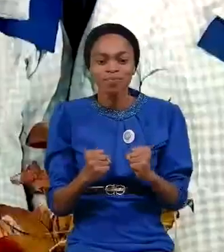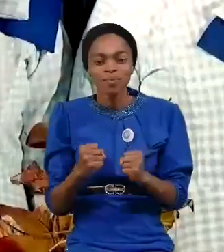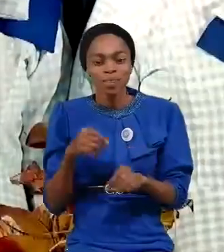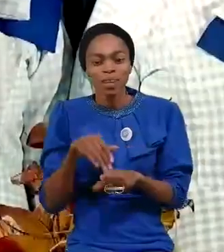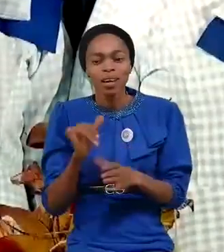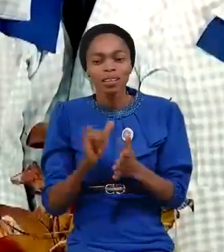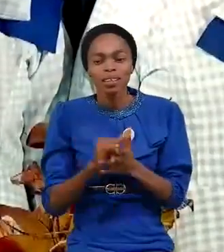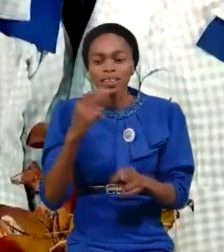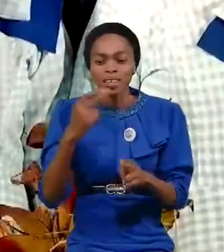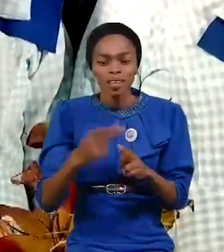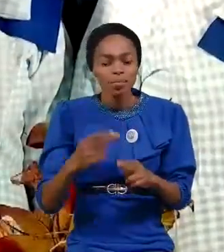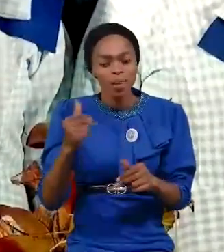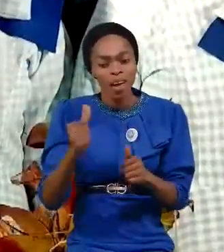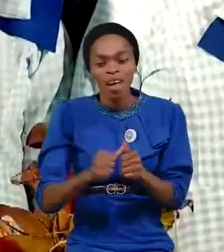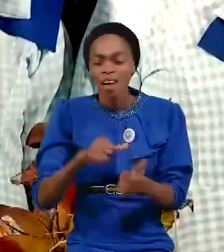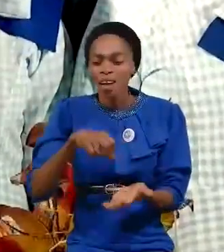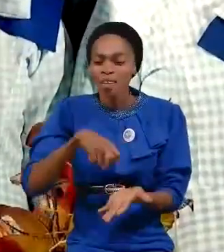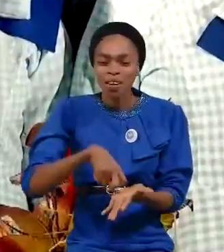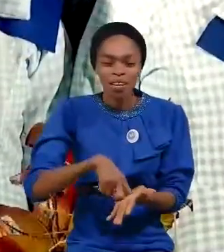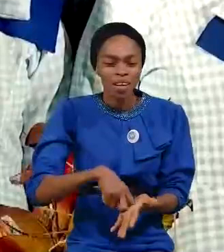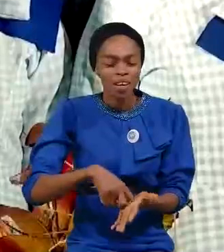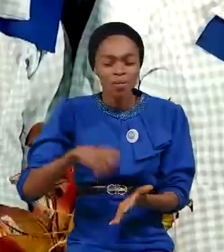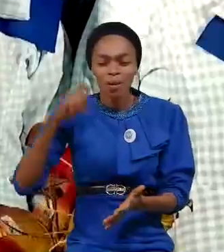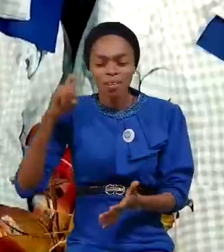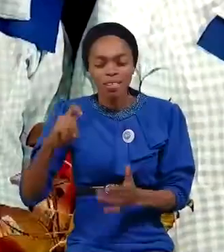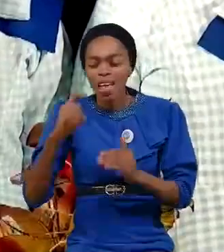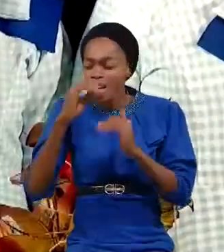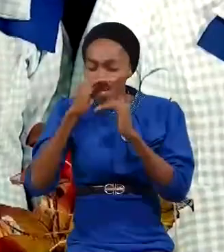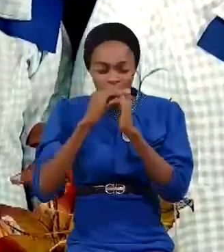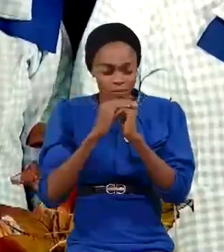At that name, every knee must